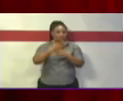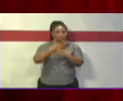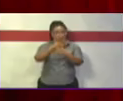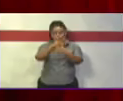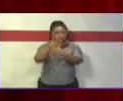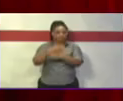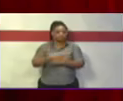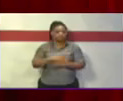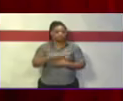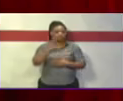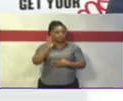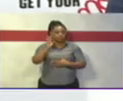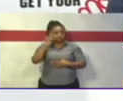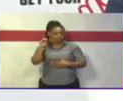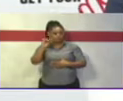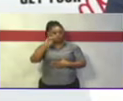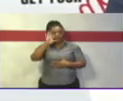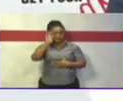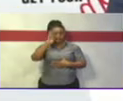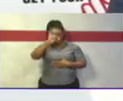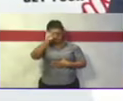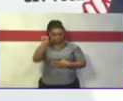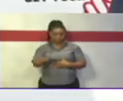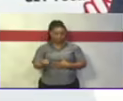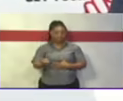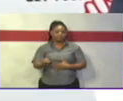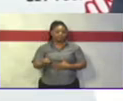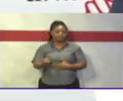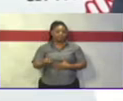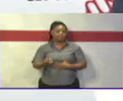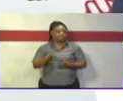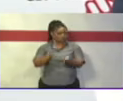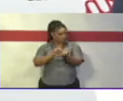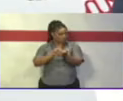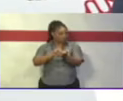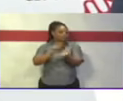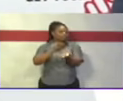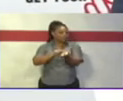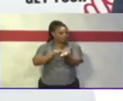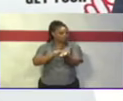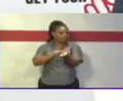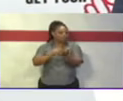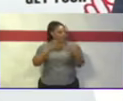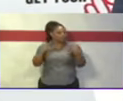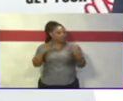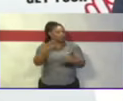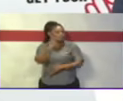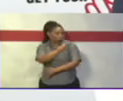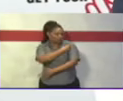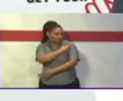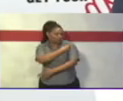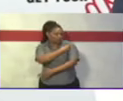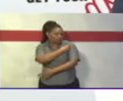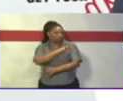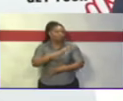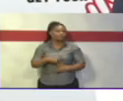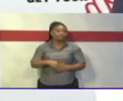to 69% of our doctors and nurses vaccinated, particularly in those